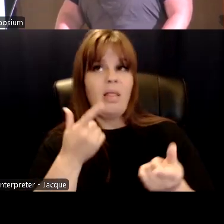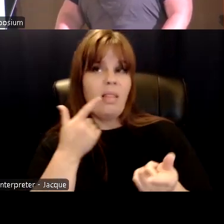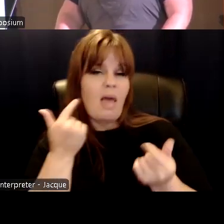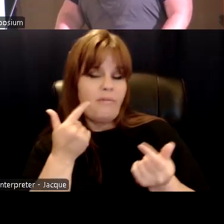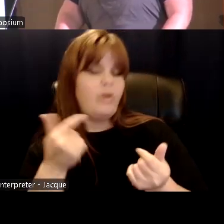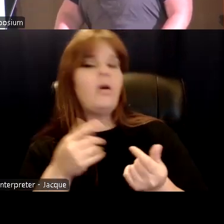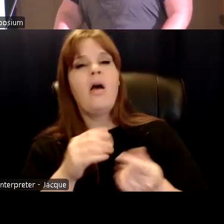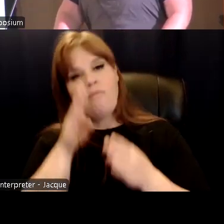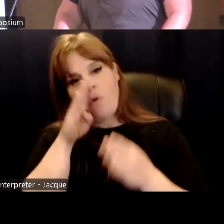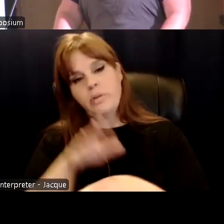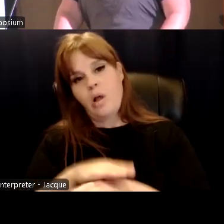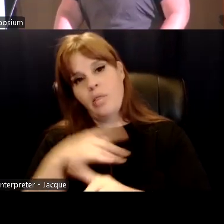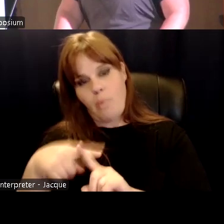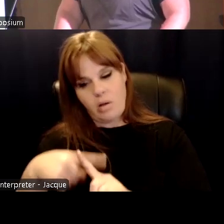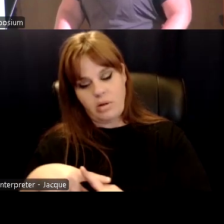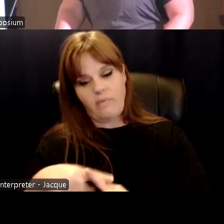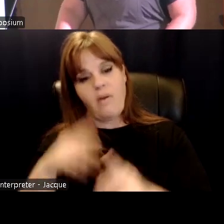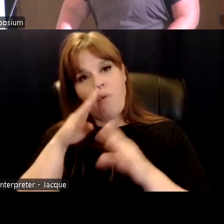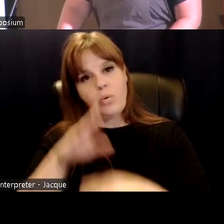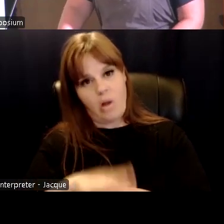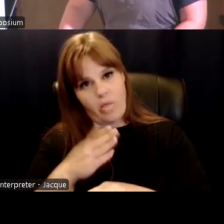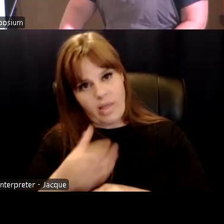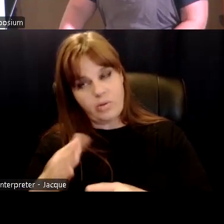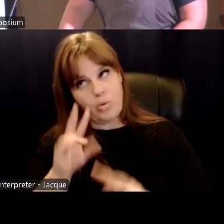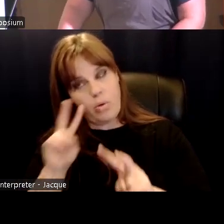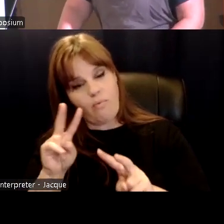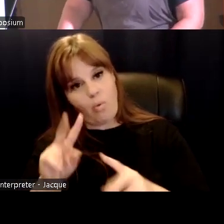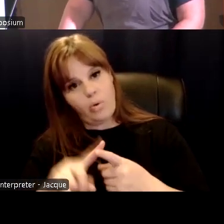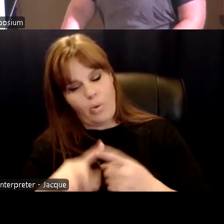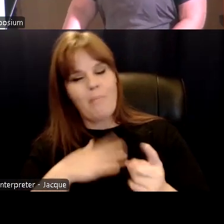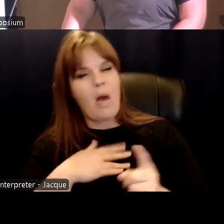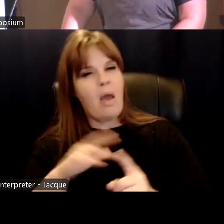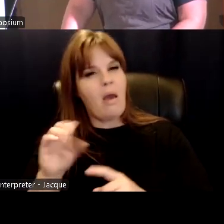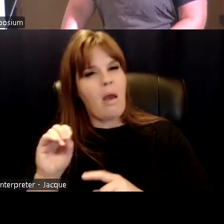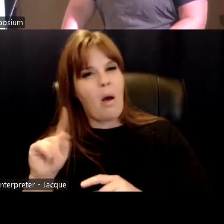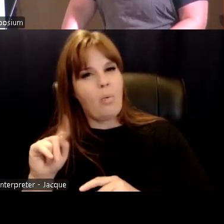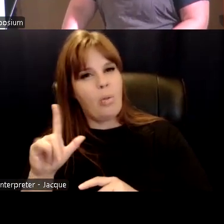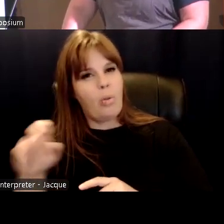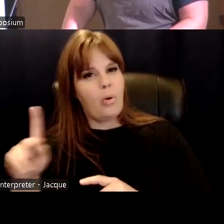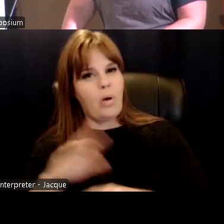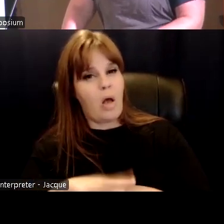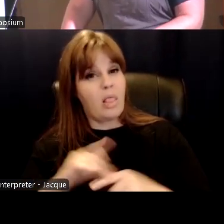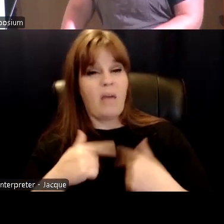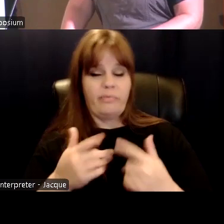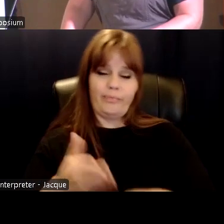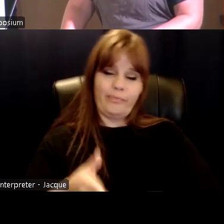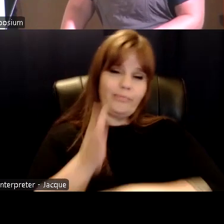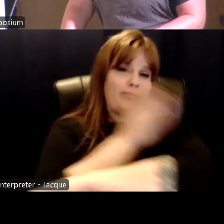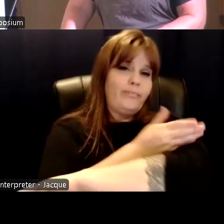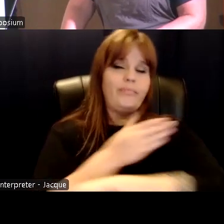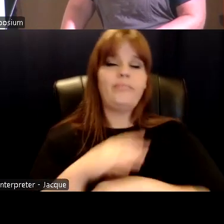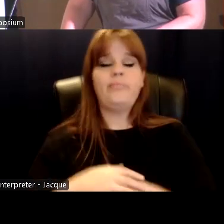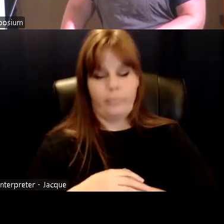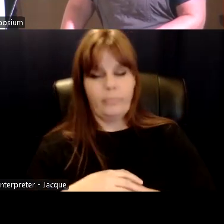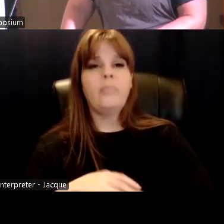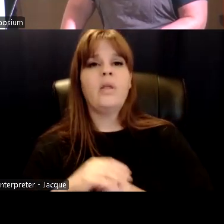on the positive, and focusing on things to look forward to, my outlook on life greatly improved. I